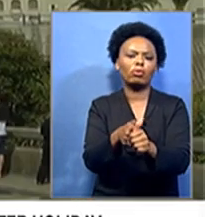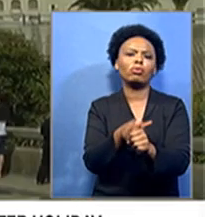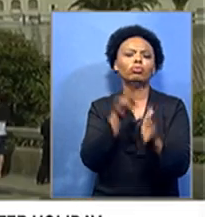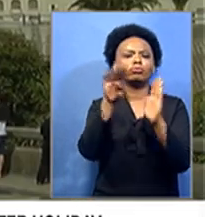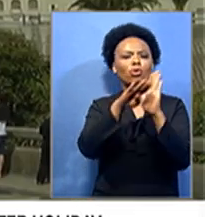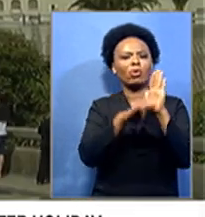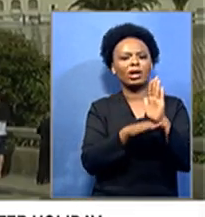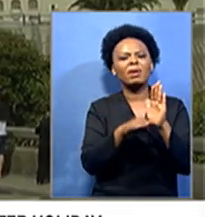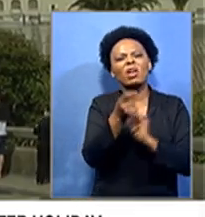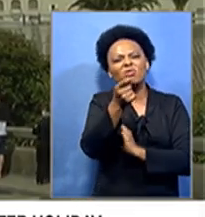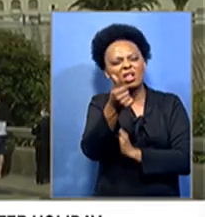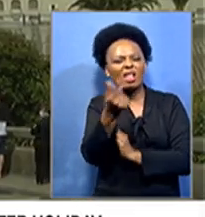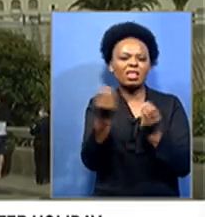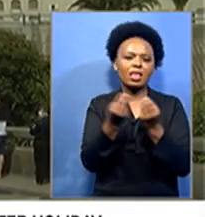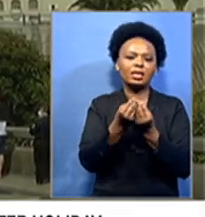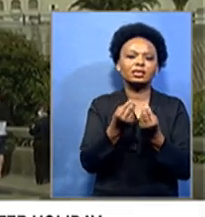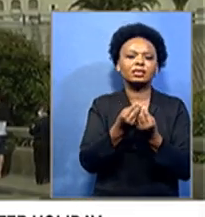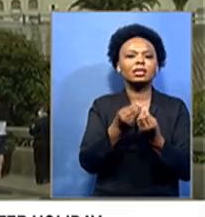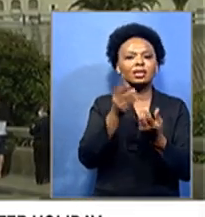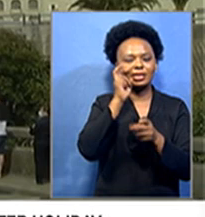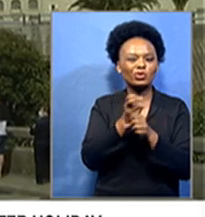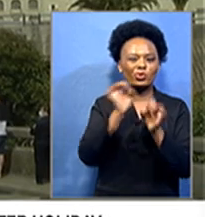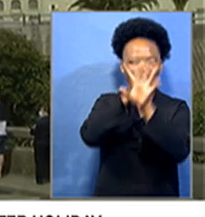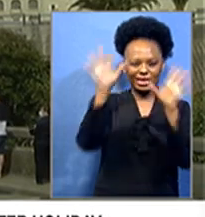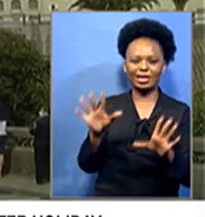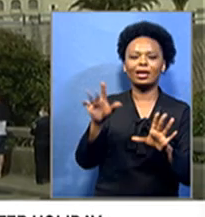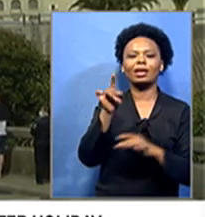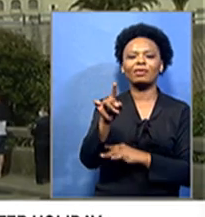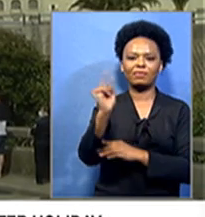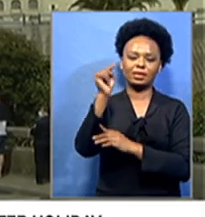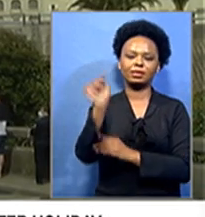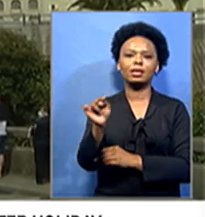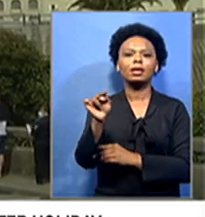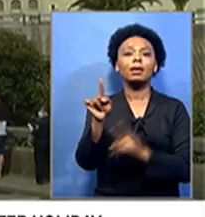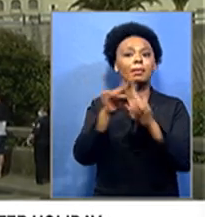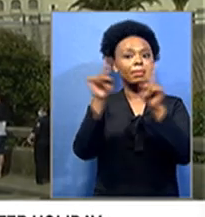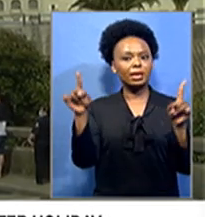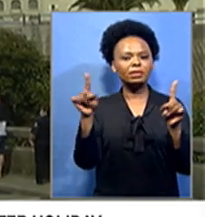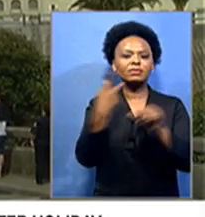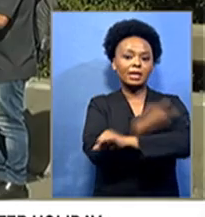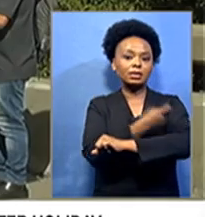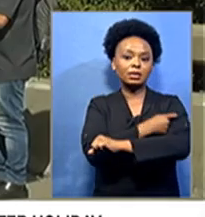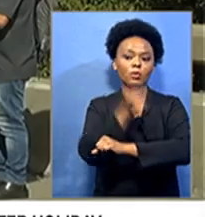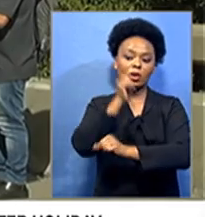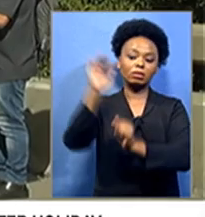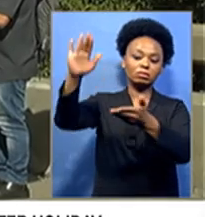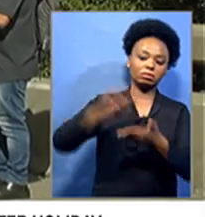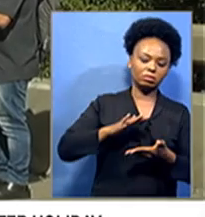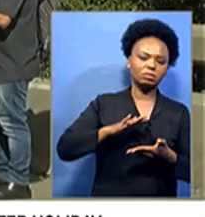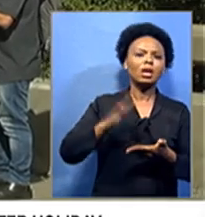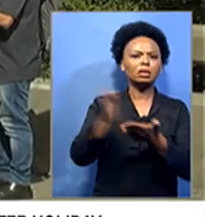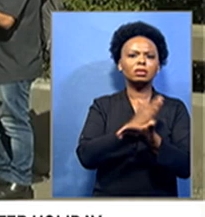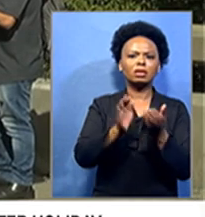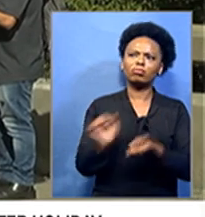trying to clear between us and the private sector, and we will continue to do so. But when the vaccines come, they'll be split. Some will go to the private